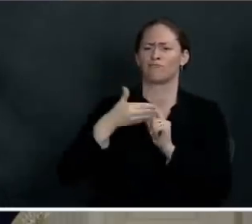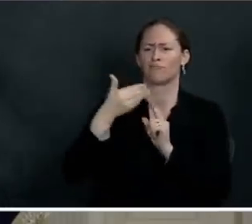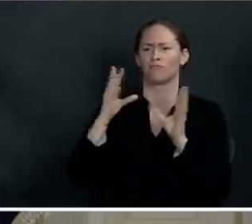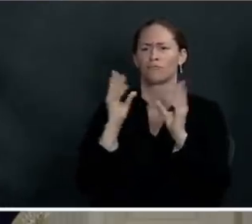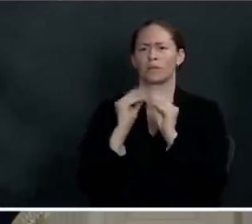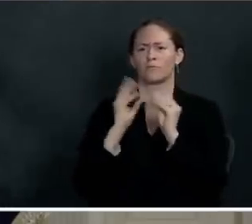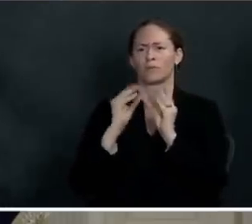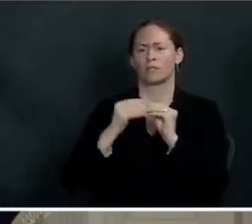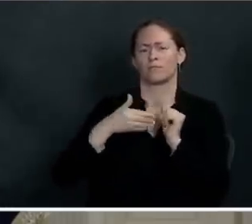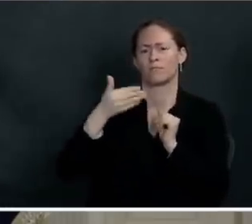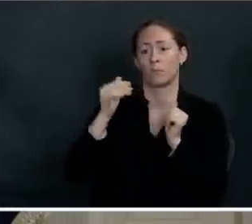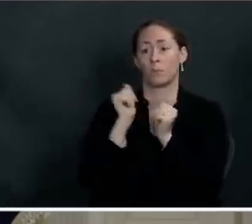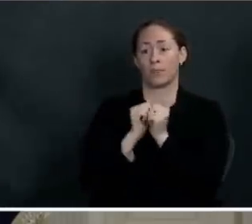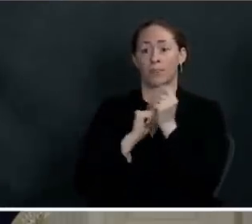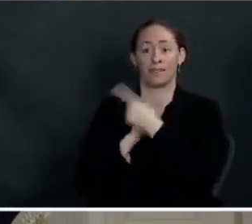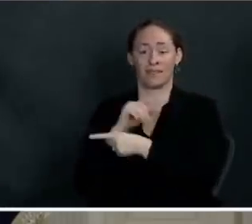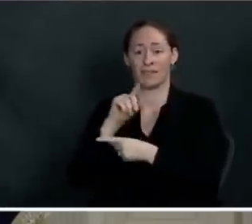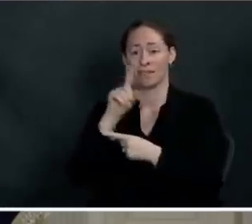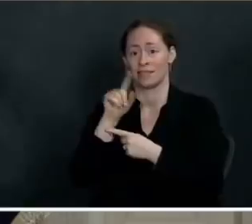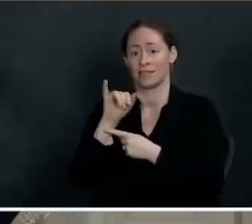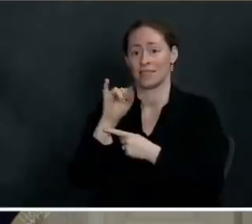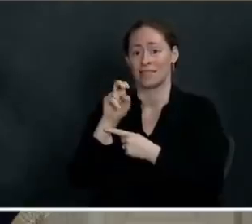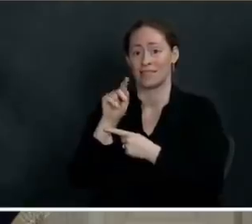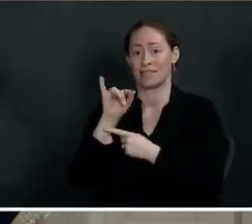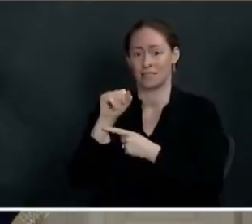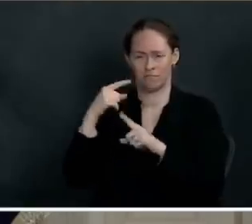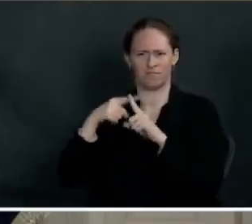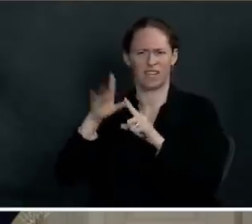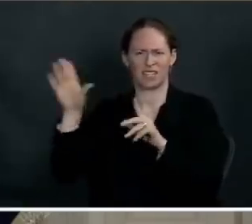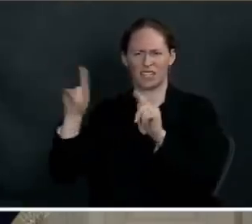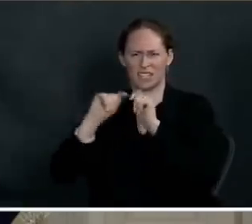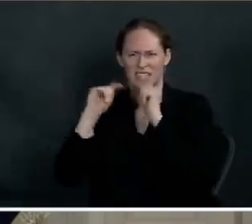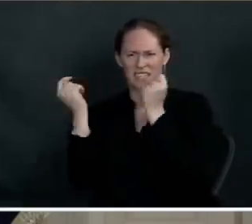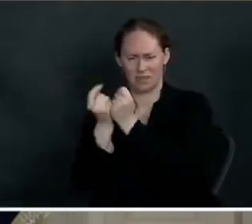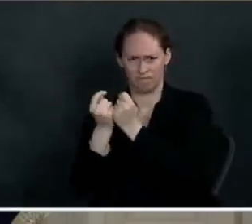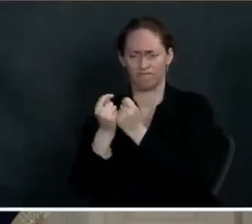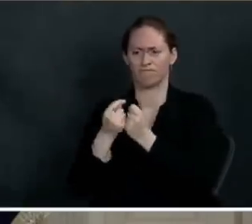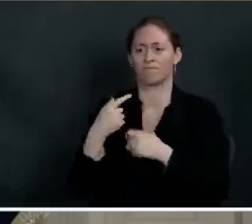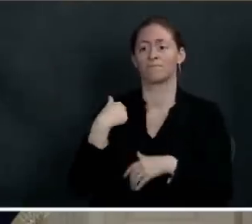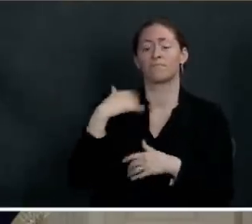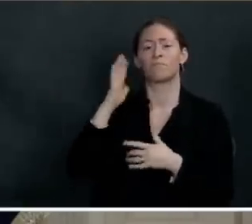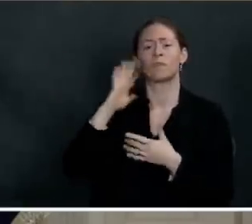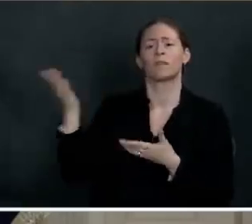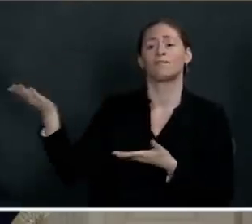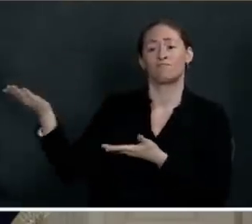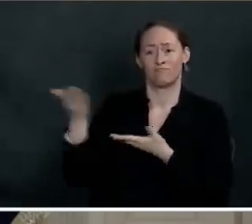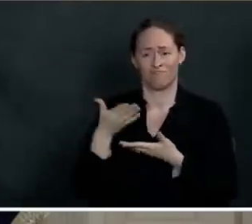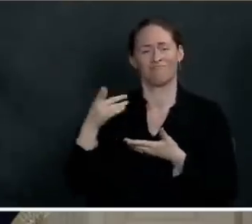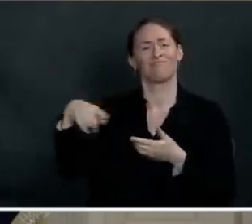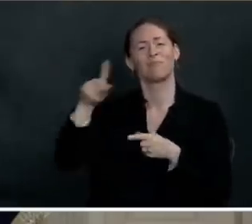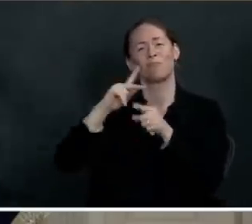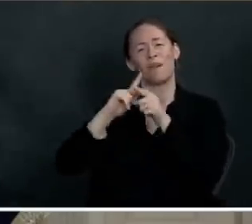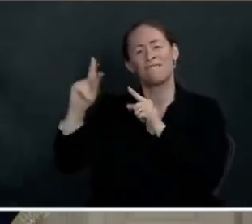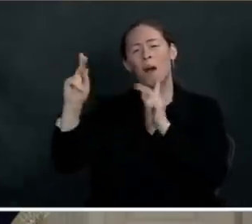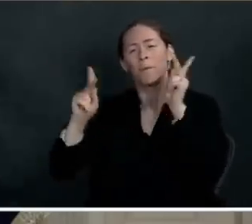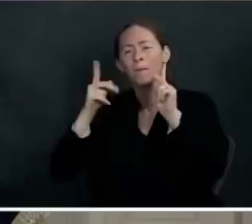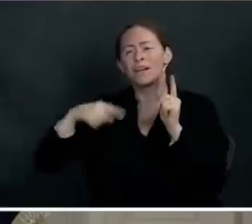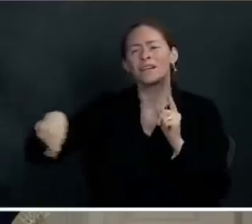team. So we're bringing back the pros to talk about COVID in an unvarnished way. Any questions you